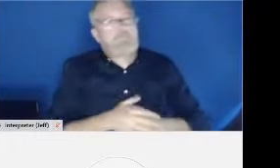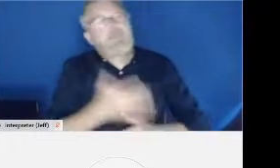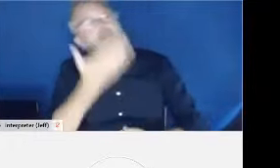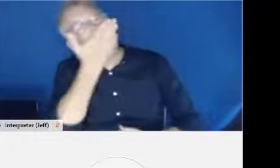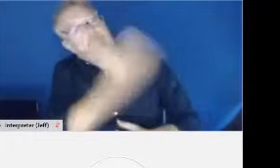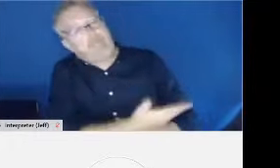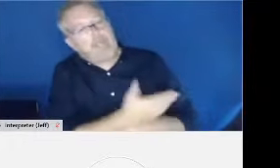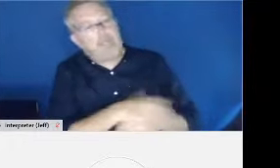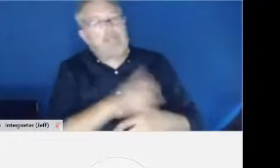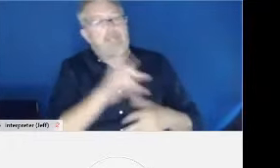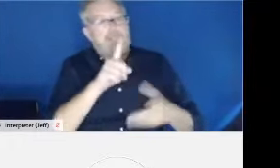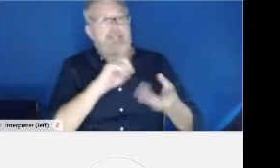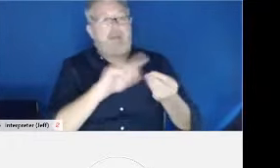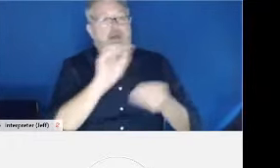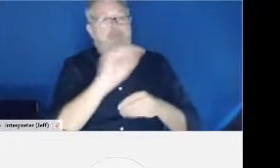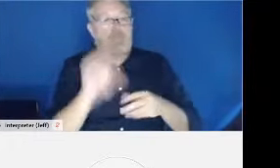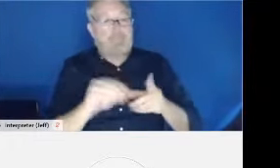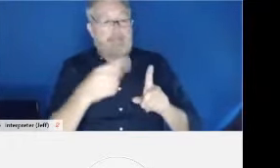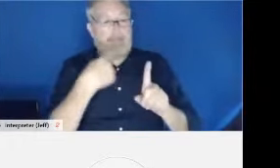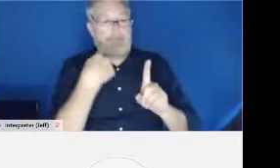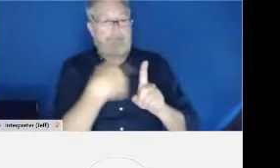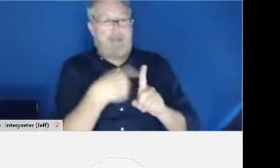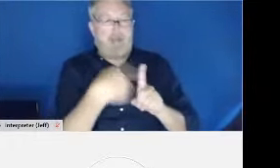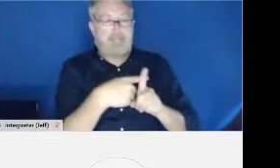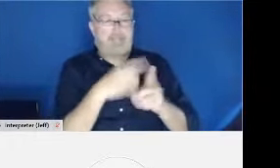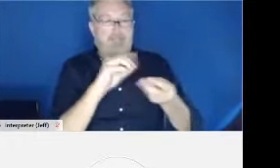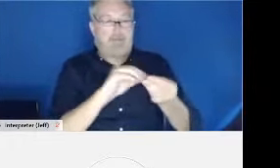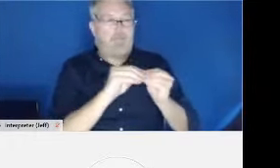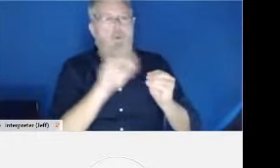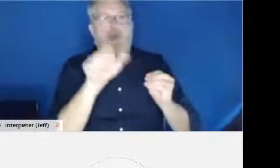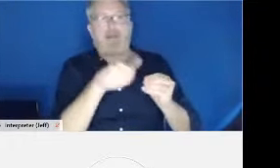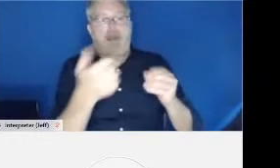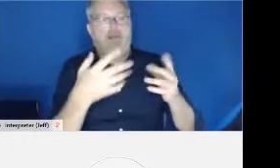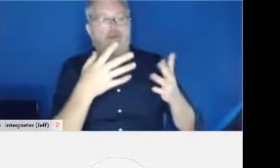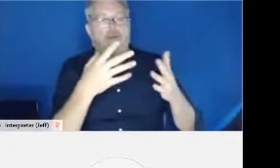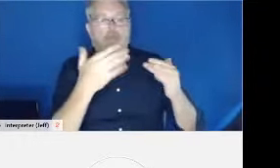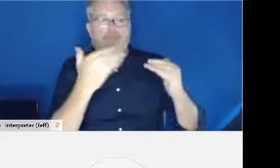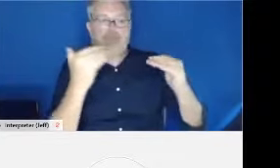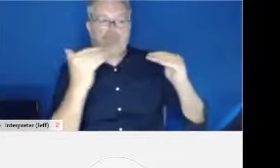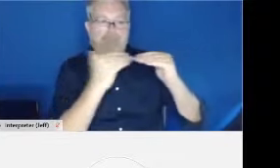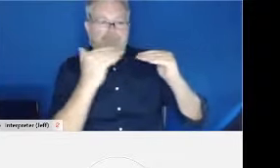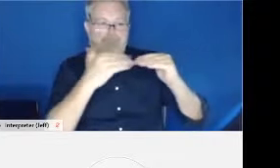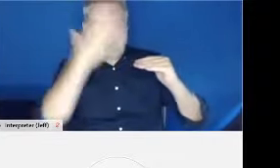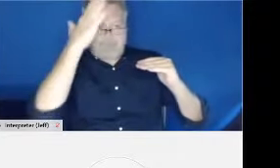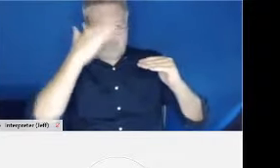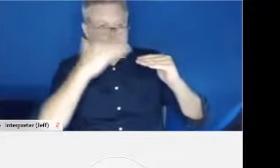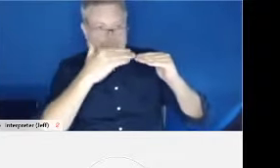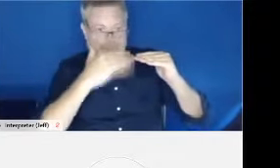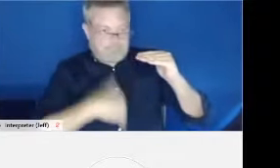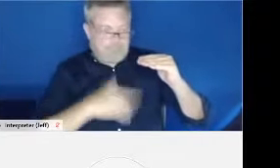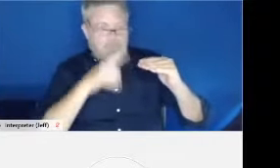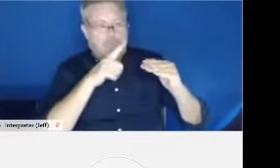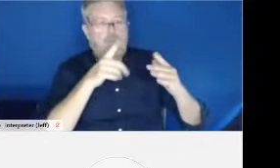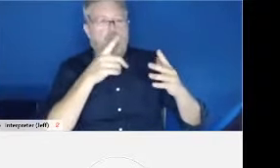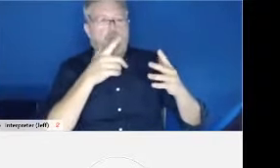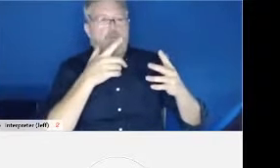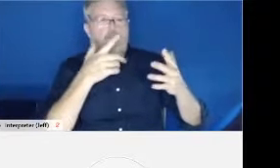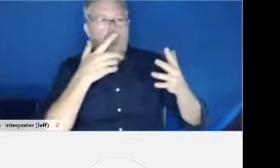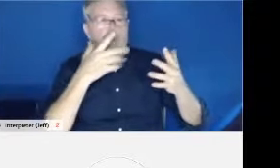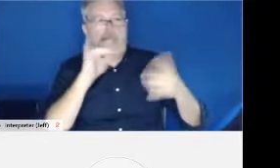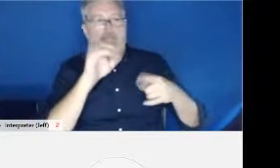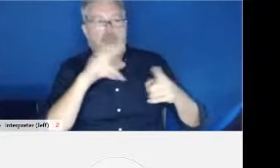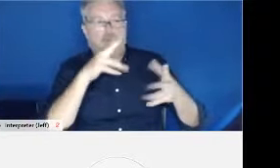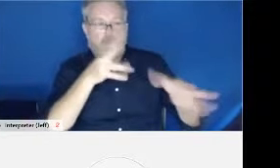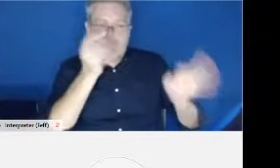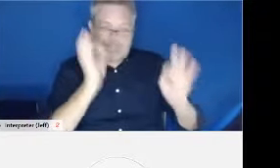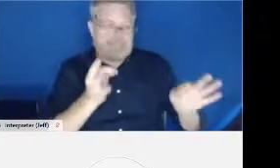is there a percent positive rate or another threshold number that will be used by Iowa State to decide to move classes to